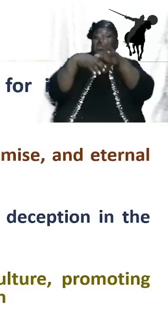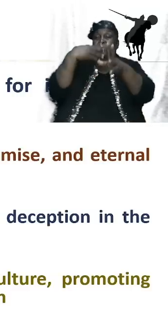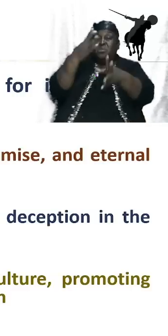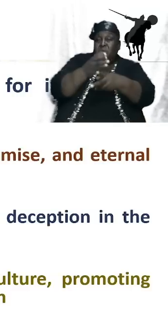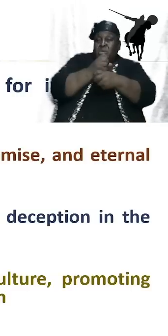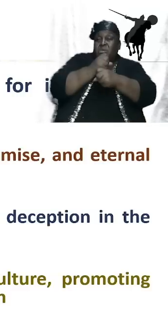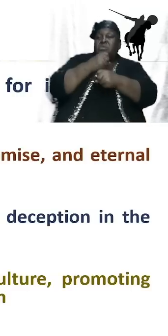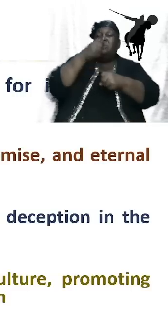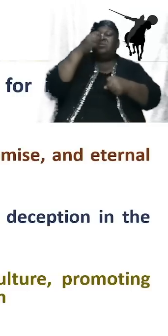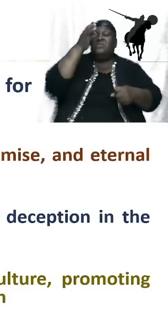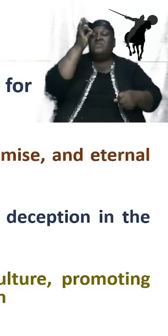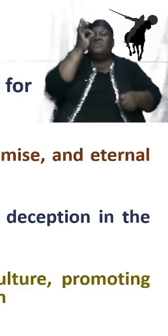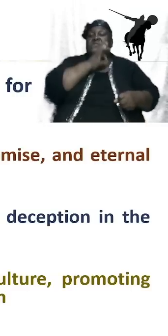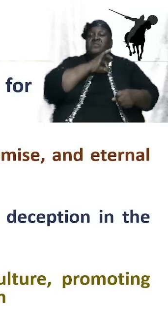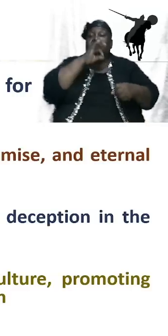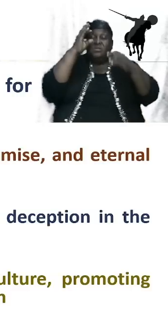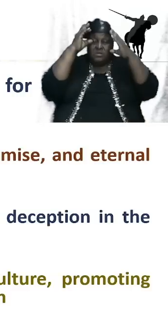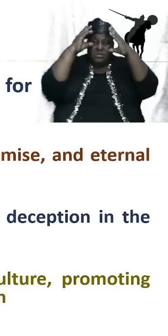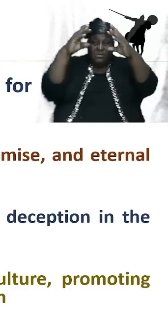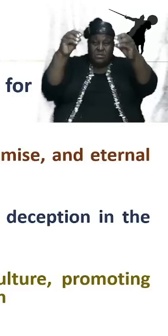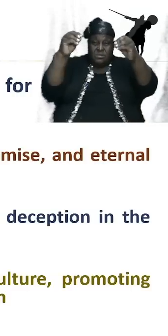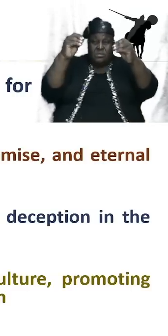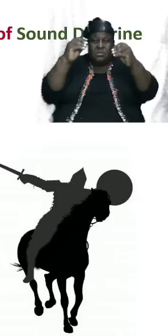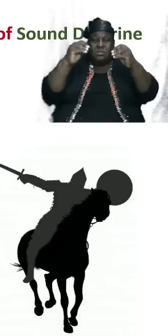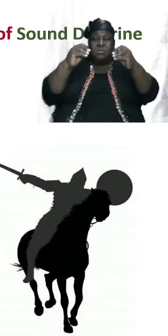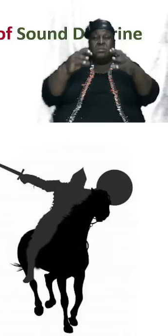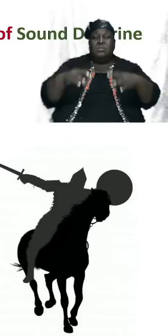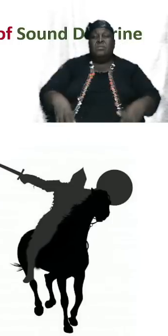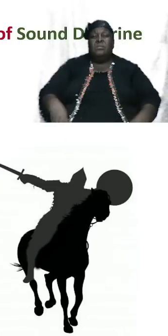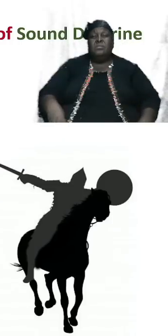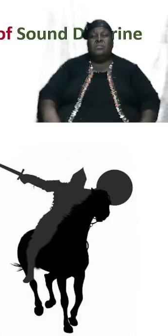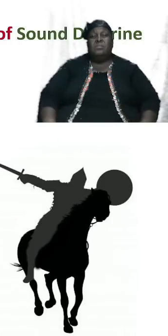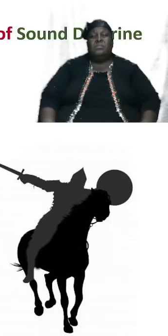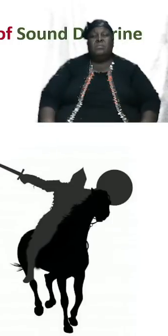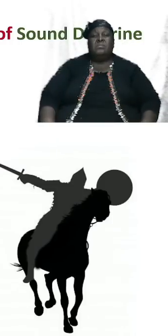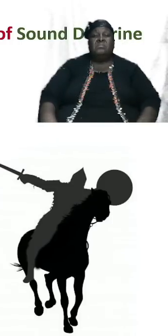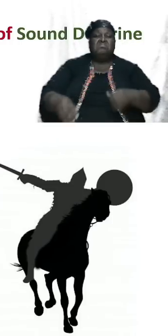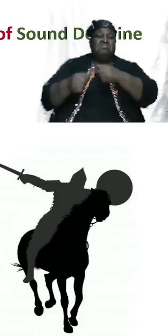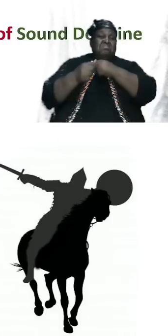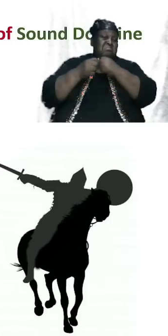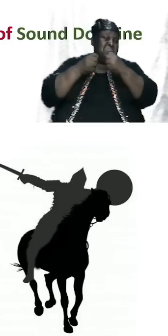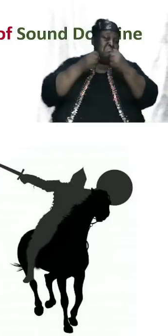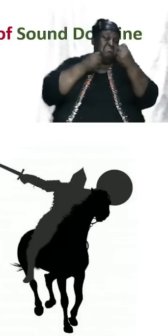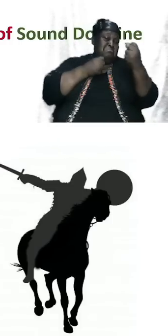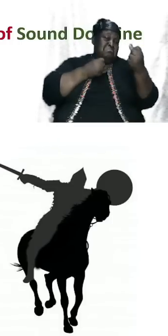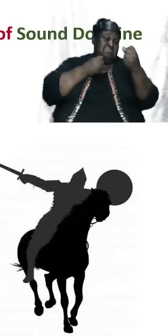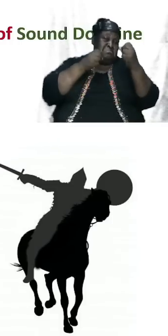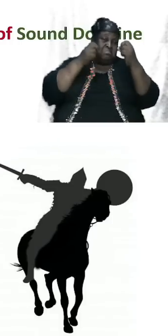to false teachings. But as children of God, we must embrace sound doctrine.